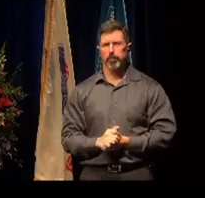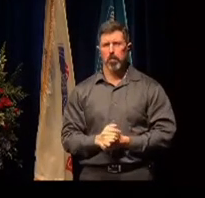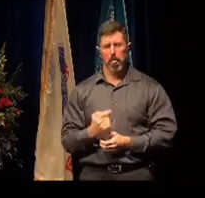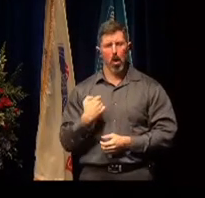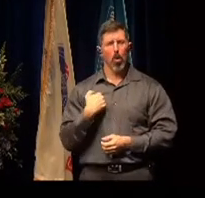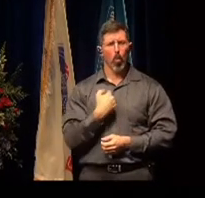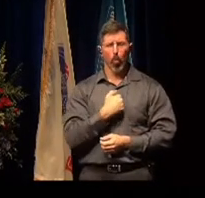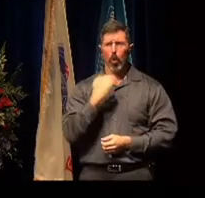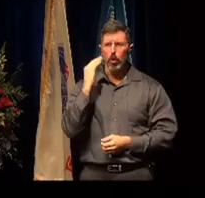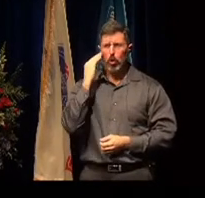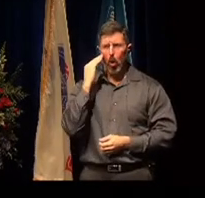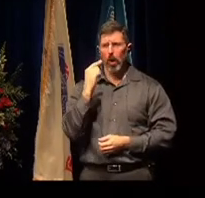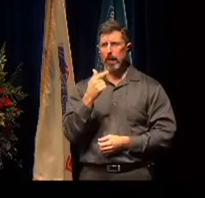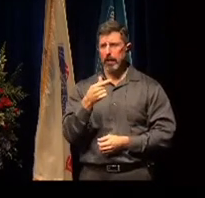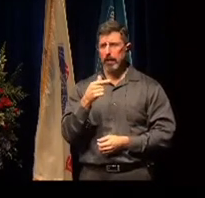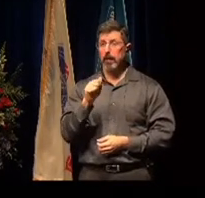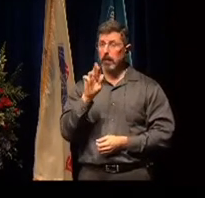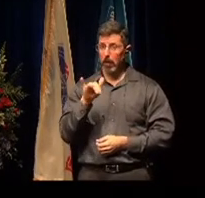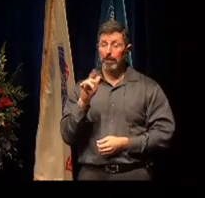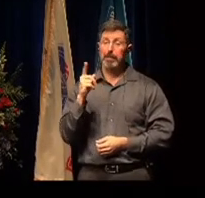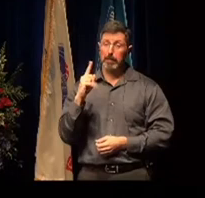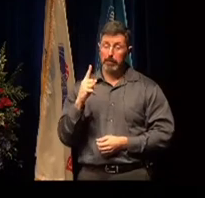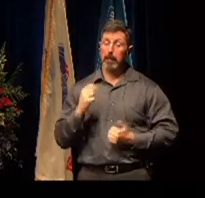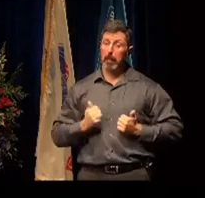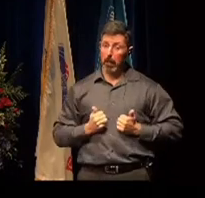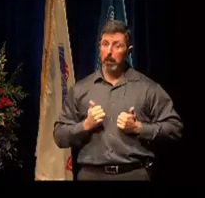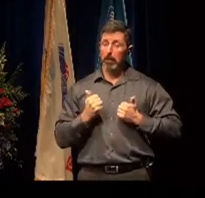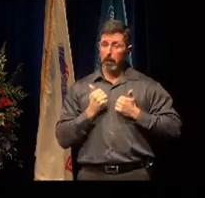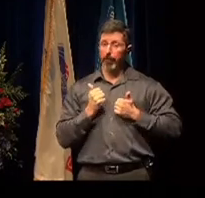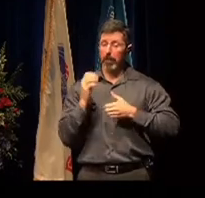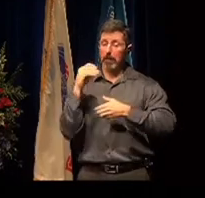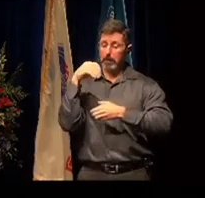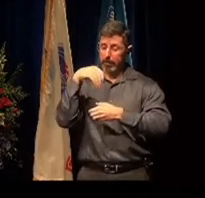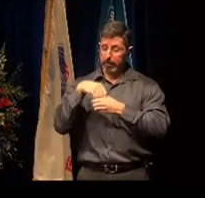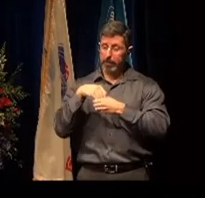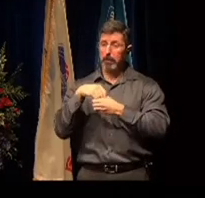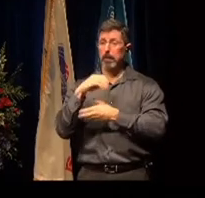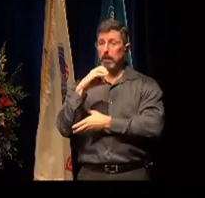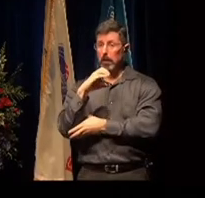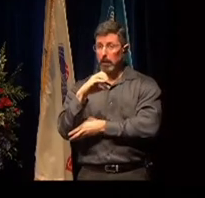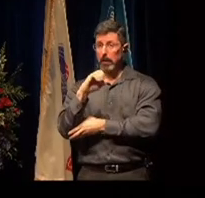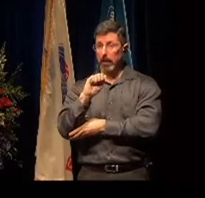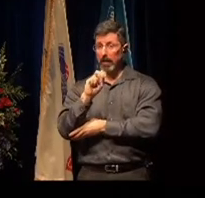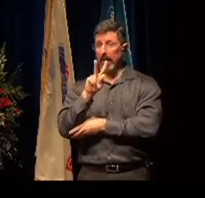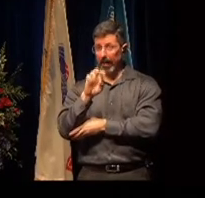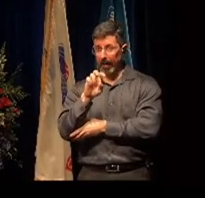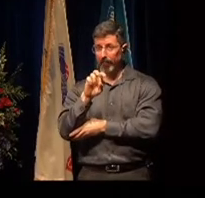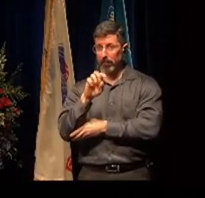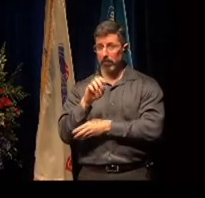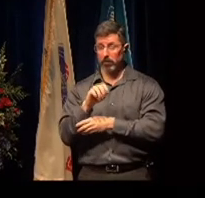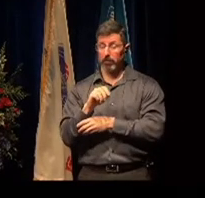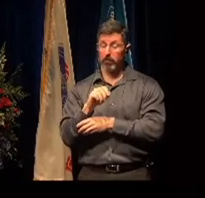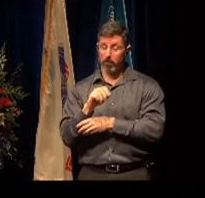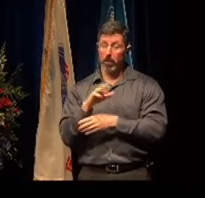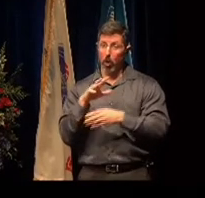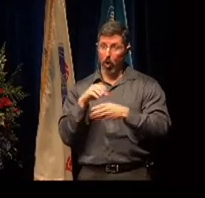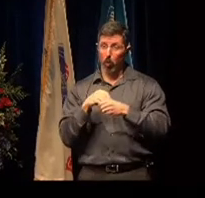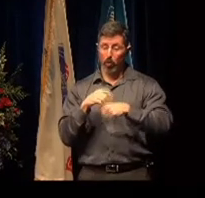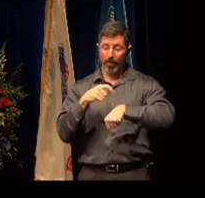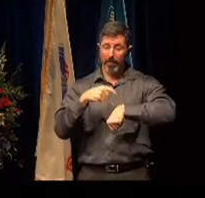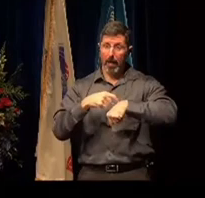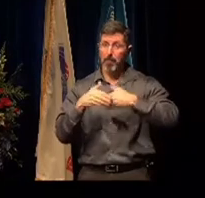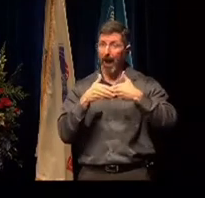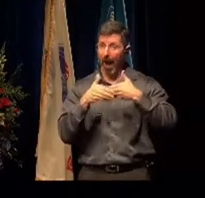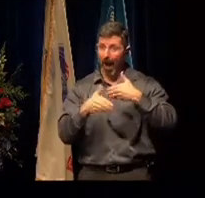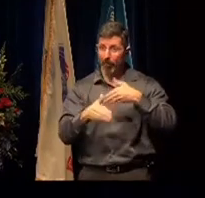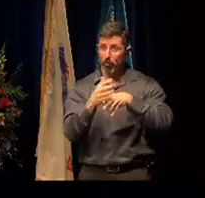Gary's story is the fact that he lived in a cave, which he returned to even after having received the Medal of Honor. I mean, that is absolutely